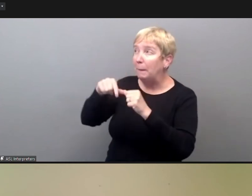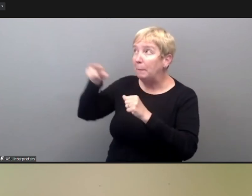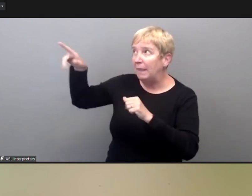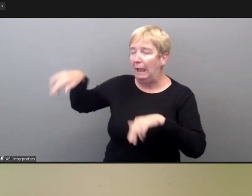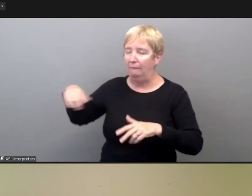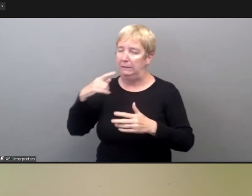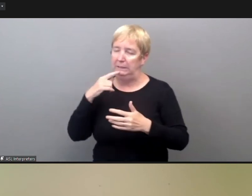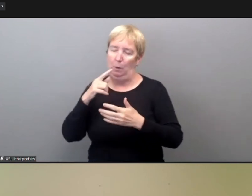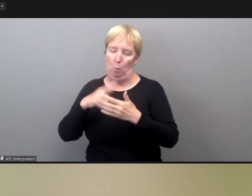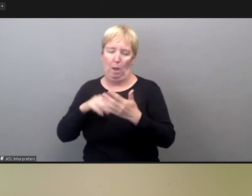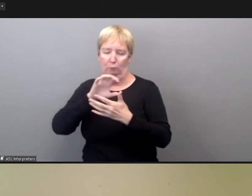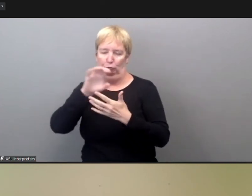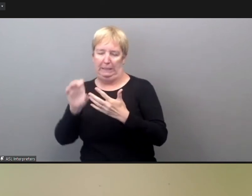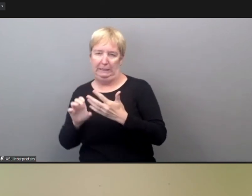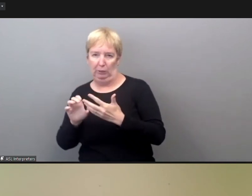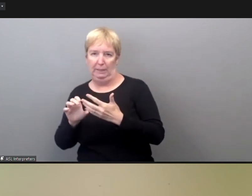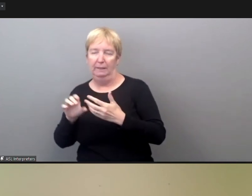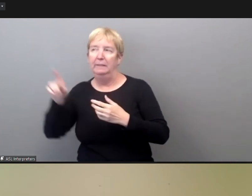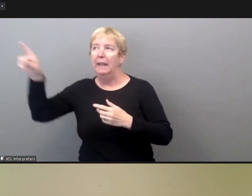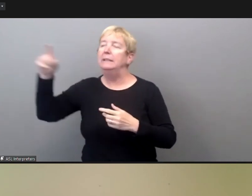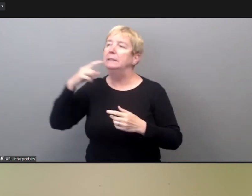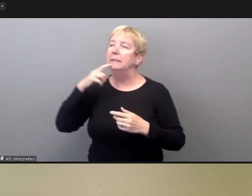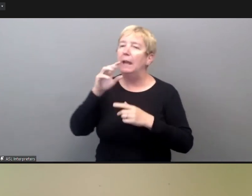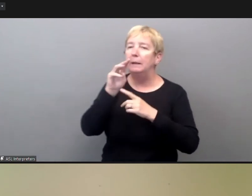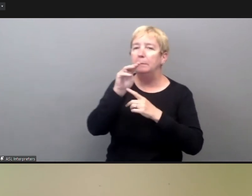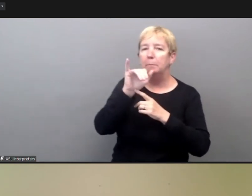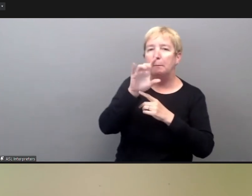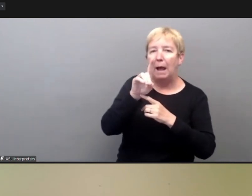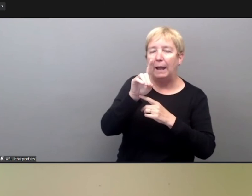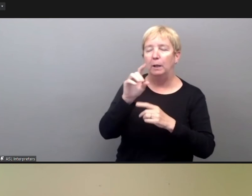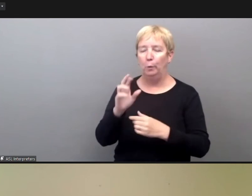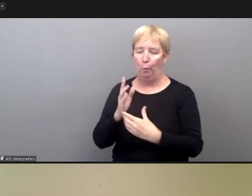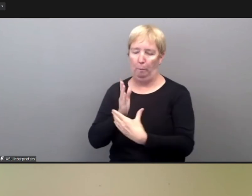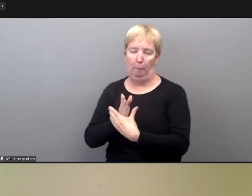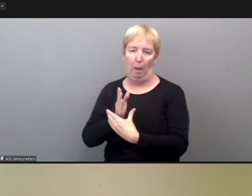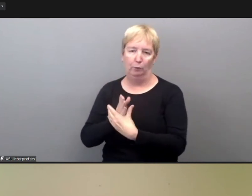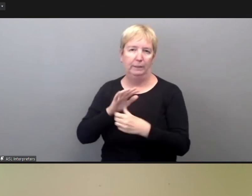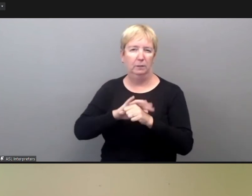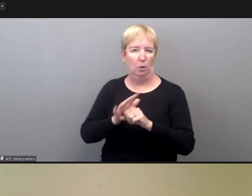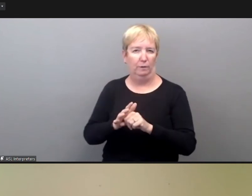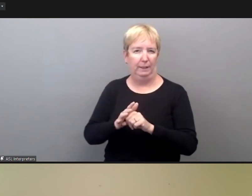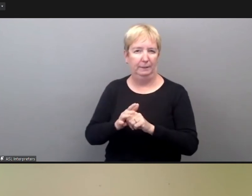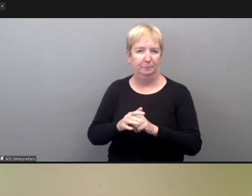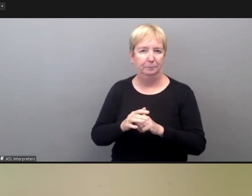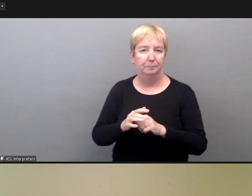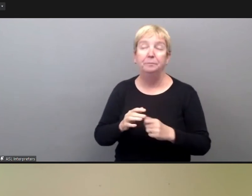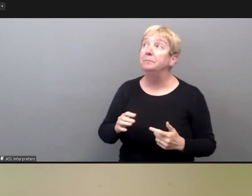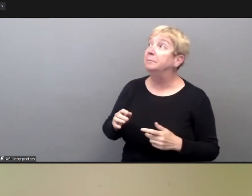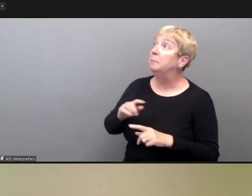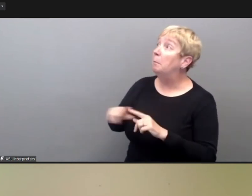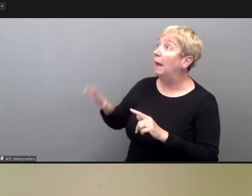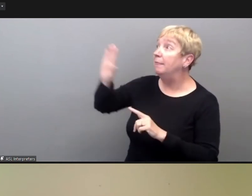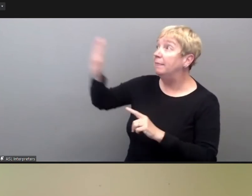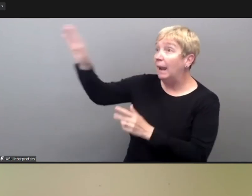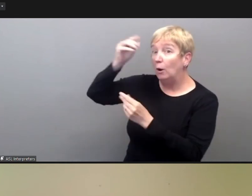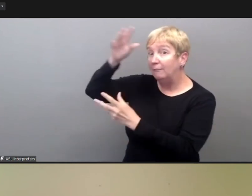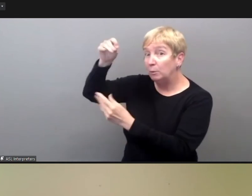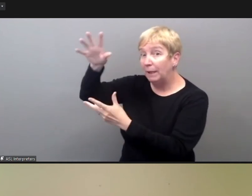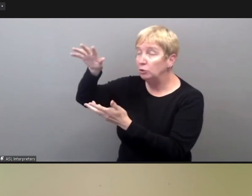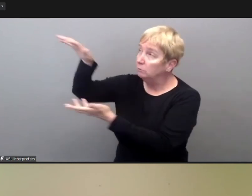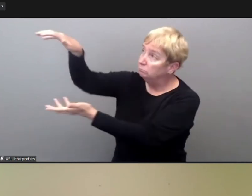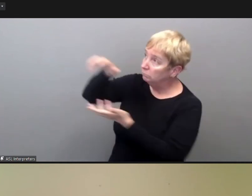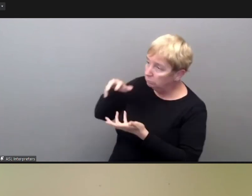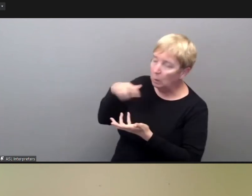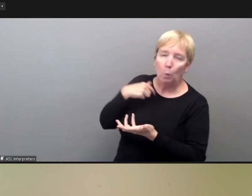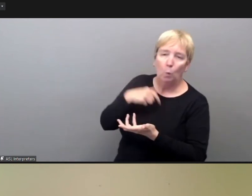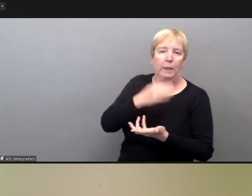said mild to moderate COVID. So once we have the data, which won't really occur till they apply for the EUA and then